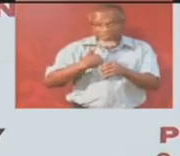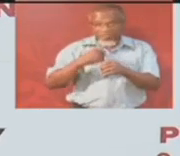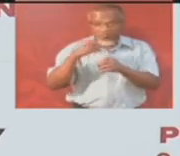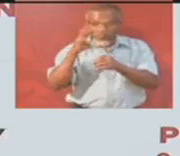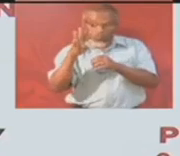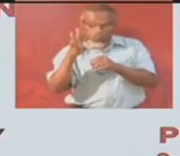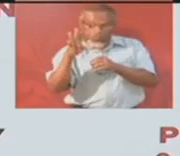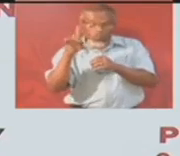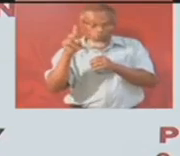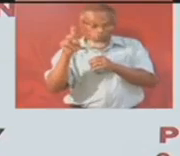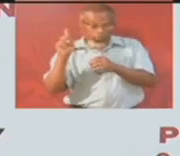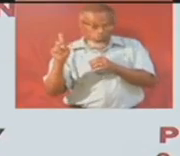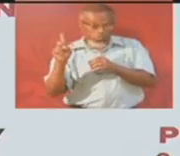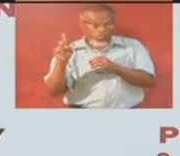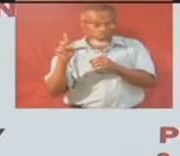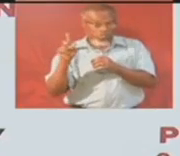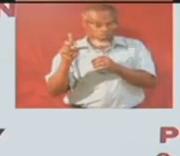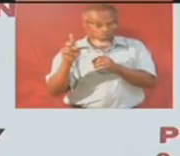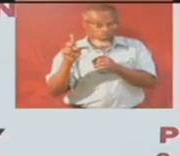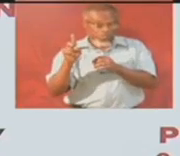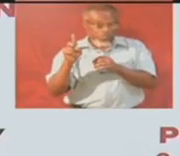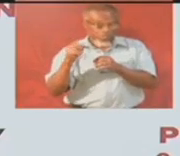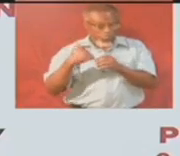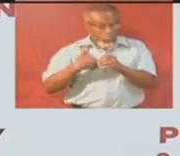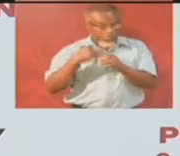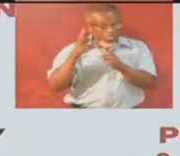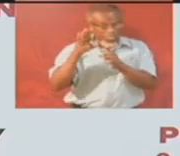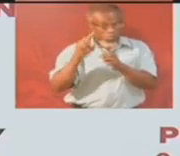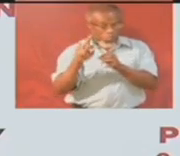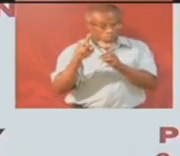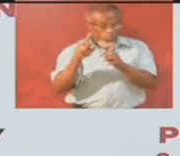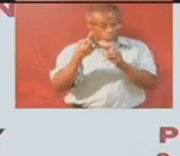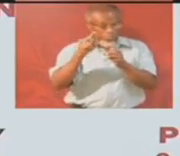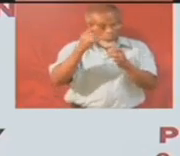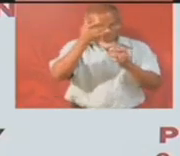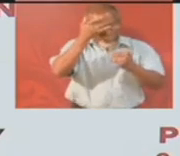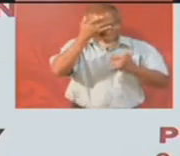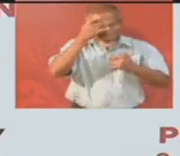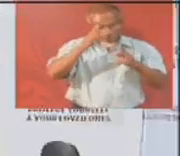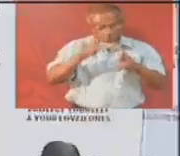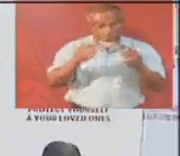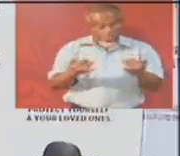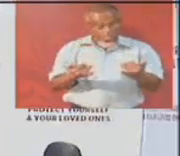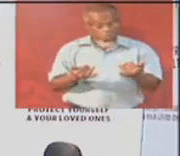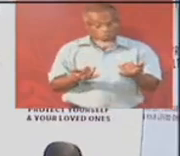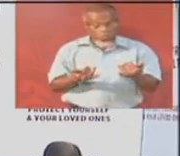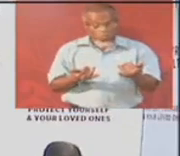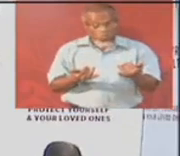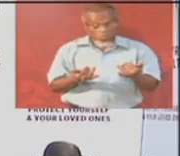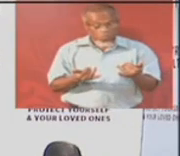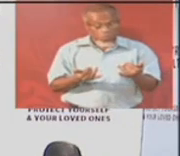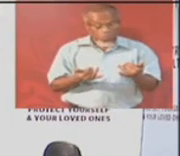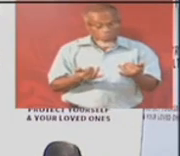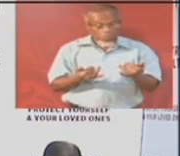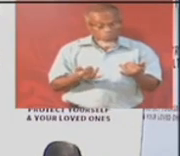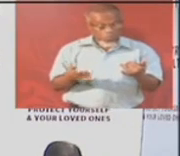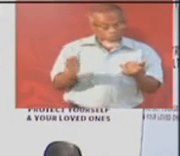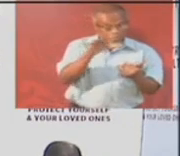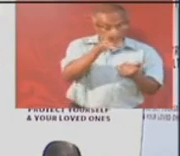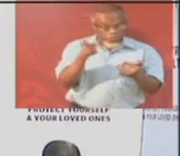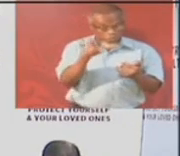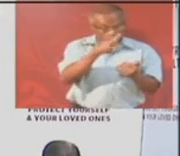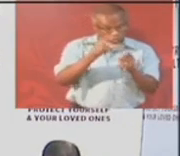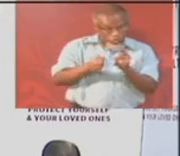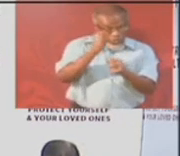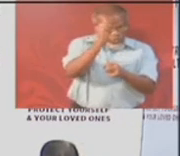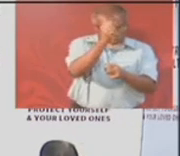411. We currently have 91 patients. Is that correct? Yeah, I'll tell you the exact number. Tell me the exact number. Between Tobago and Trinidad, we have